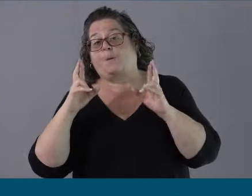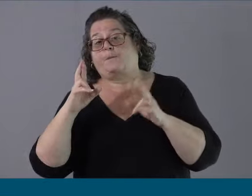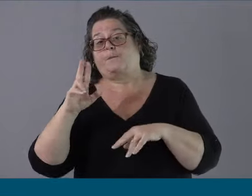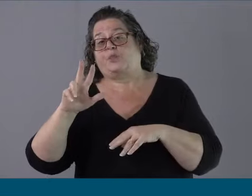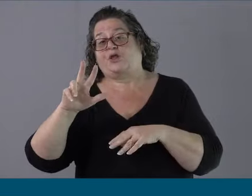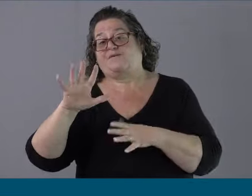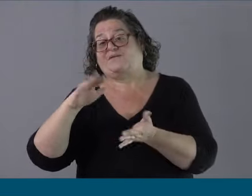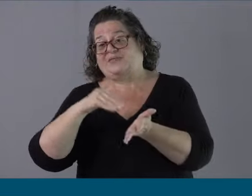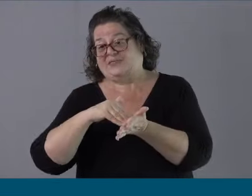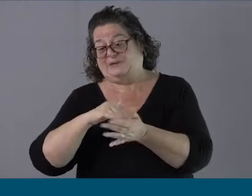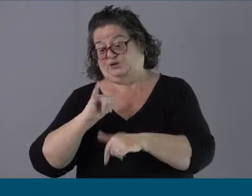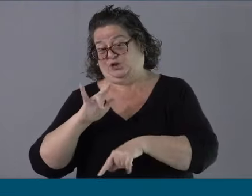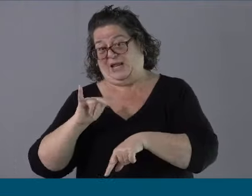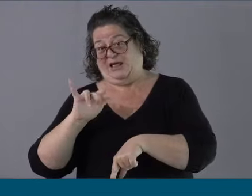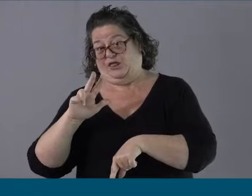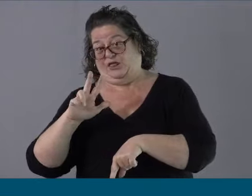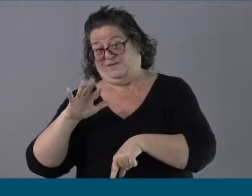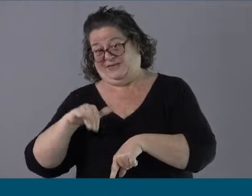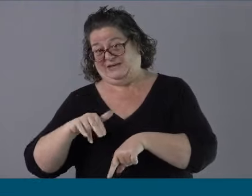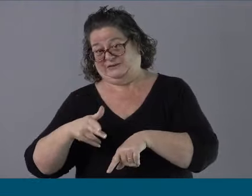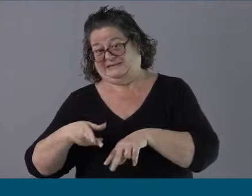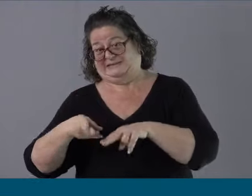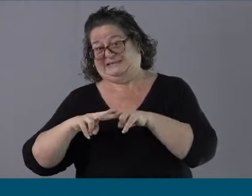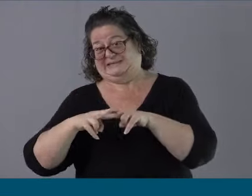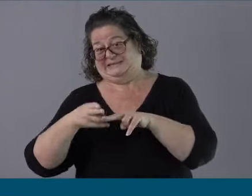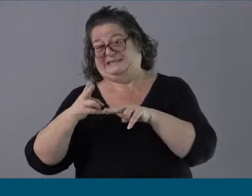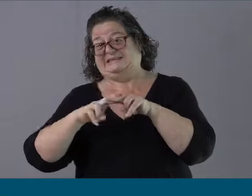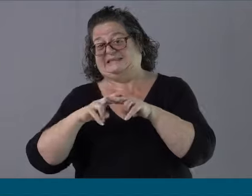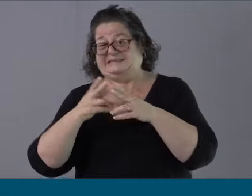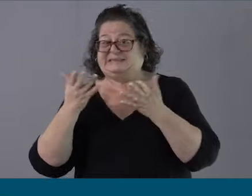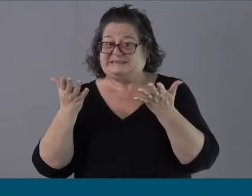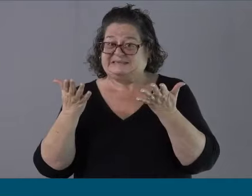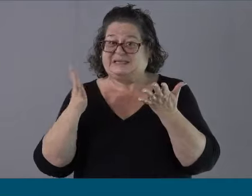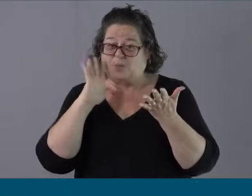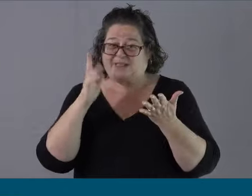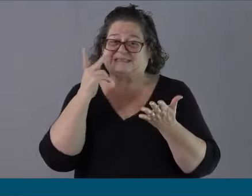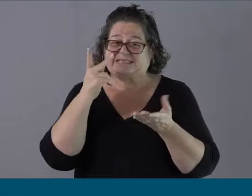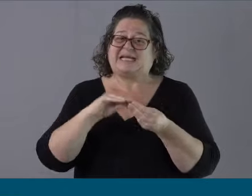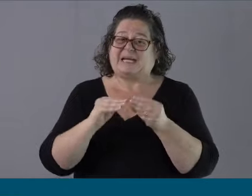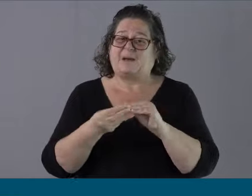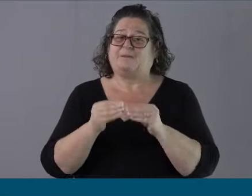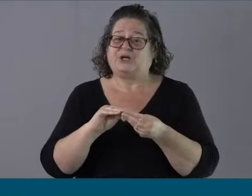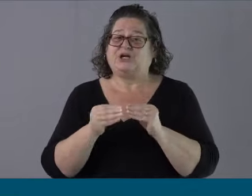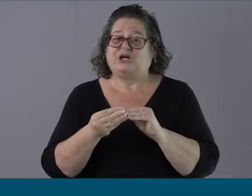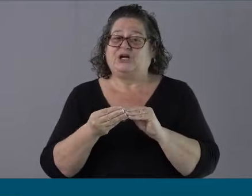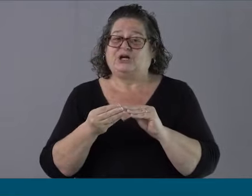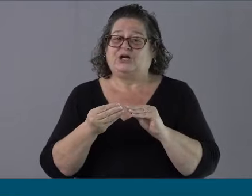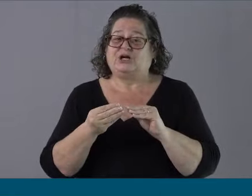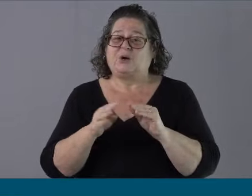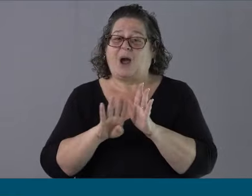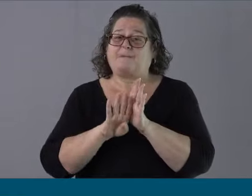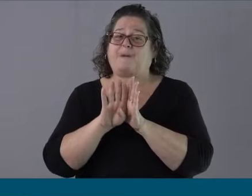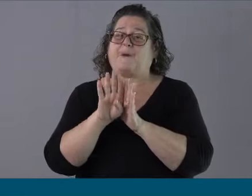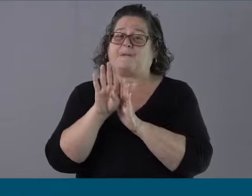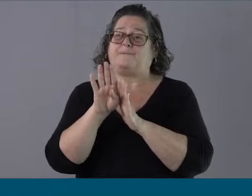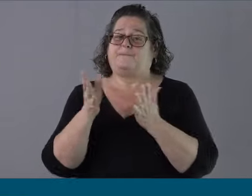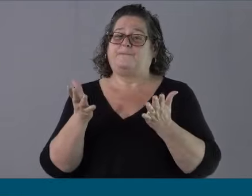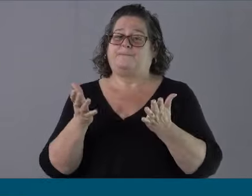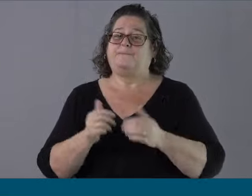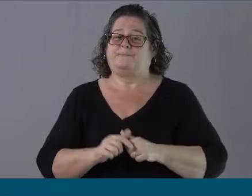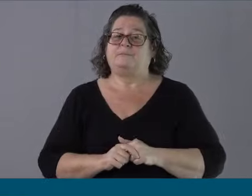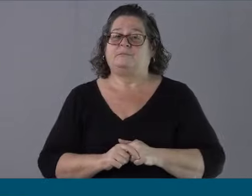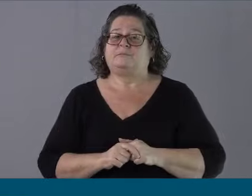level of concern on those cases is the percent positivity rate. So we're going to increase the